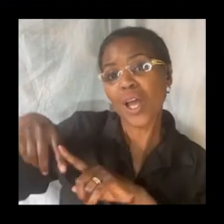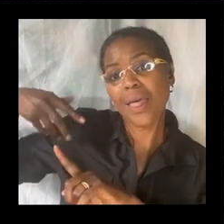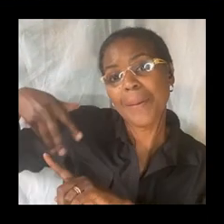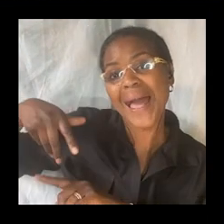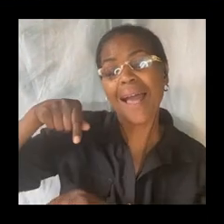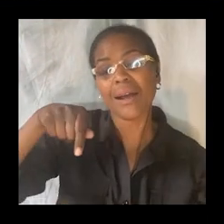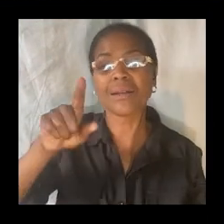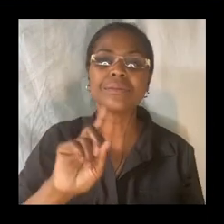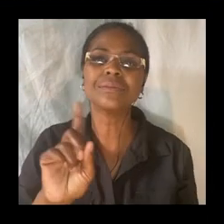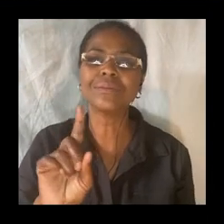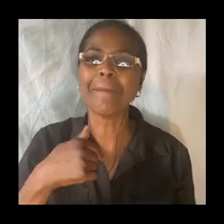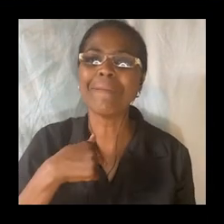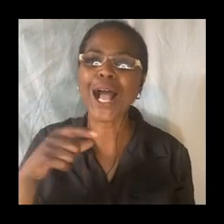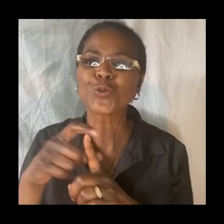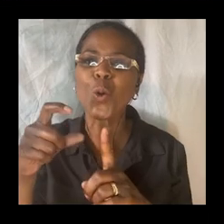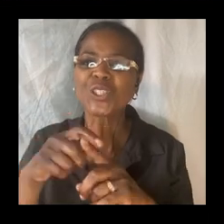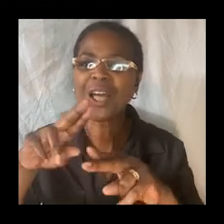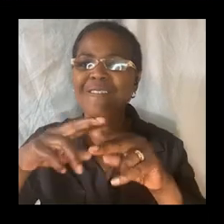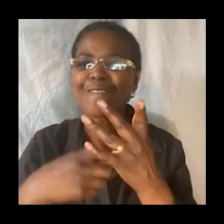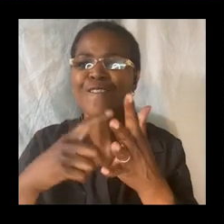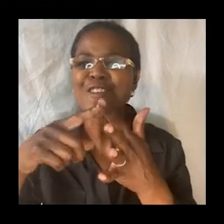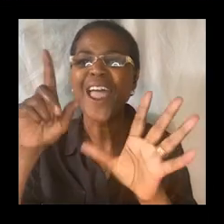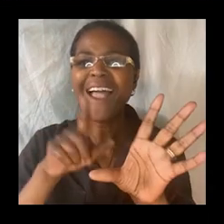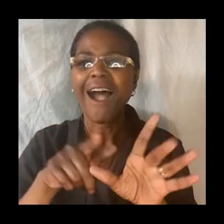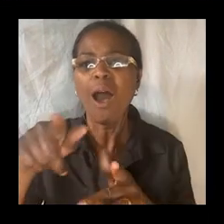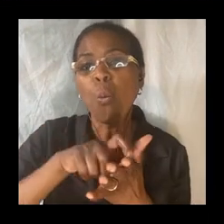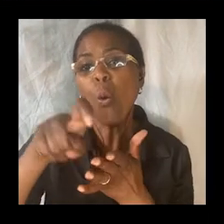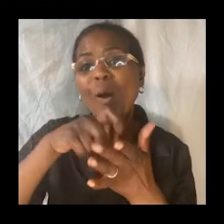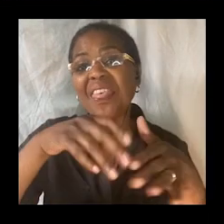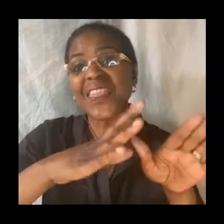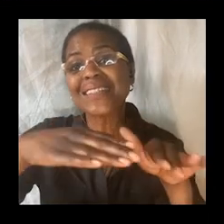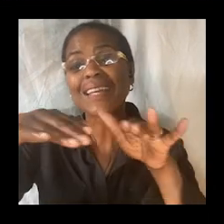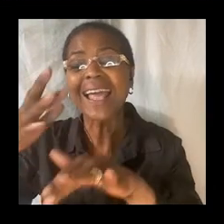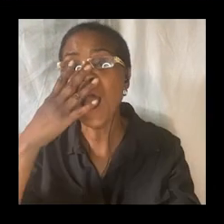she was two. Thank you. Hi, Tom. Where are you?